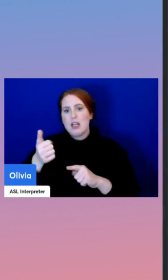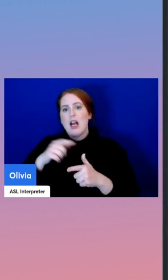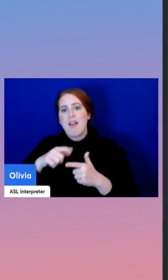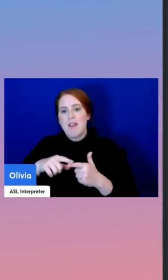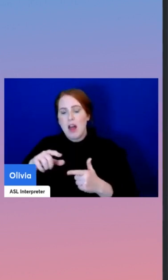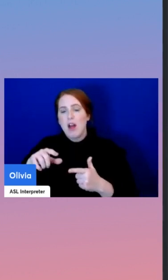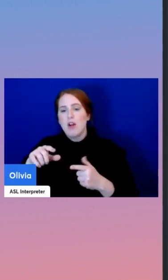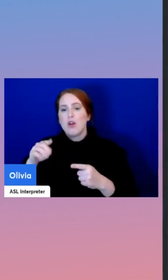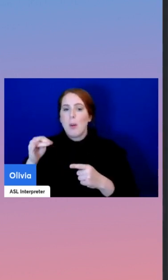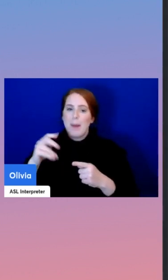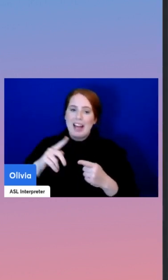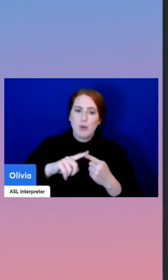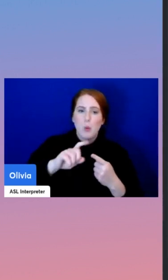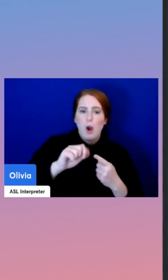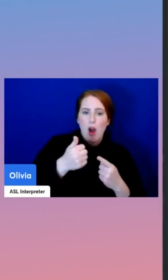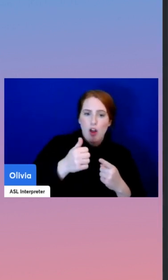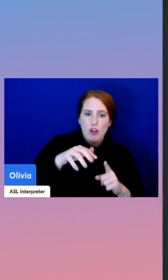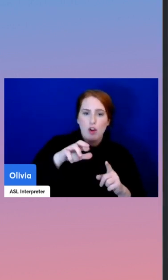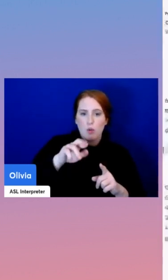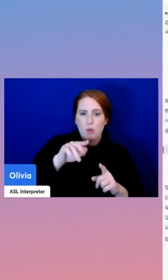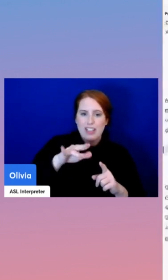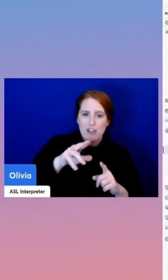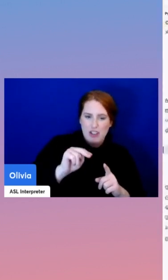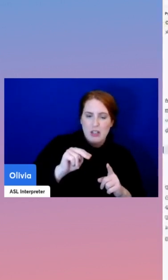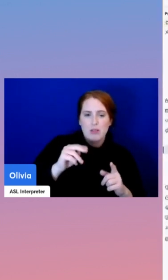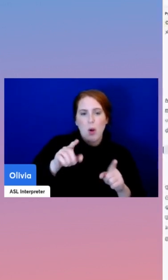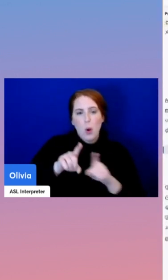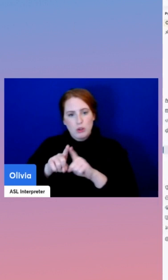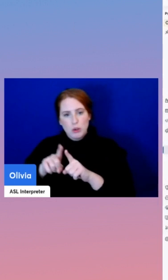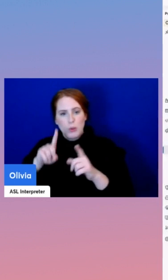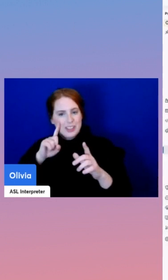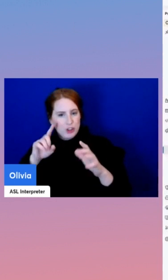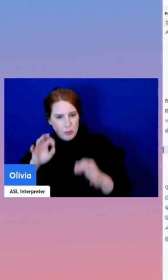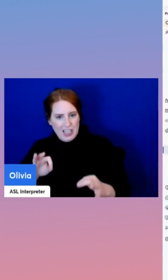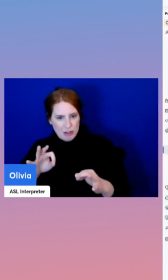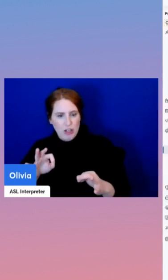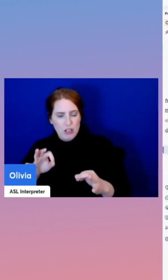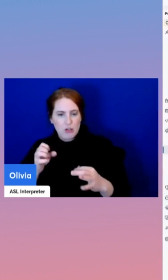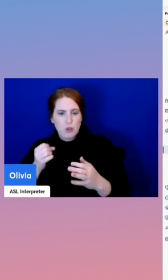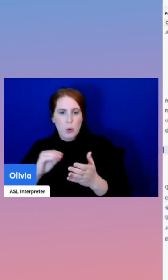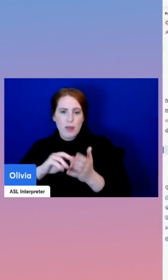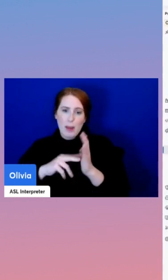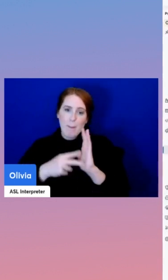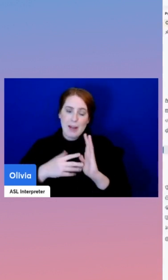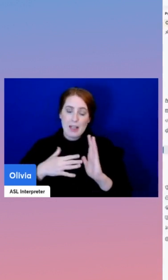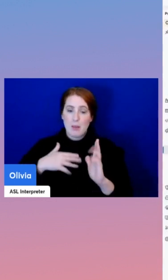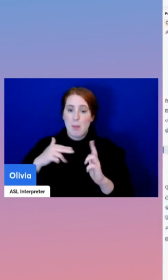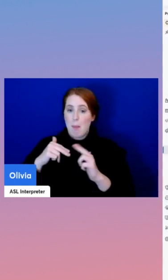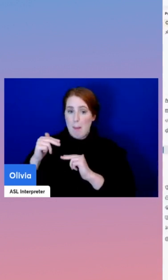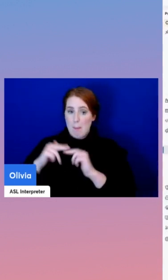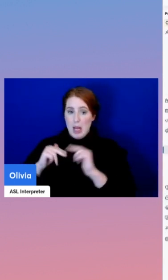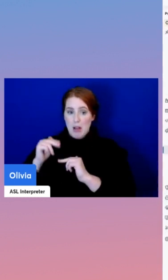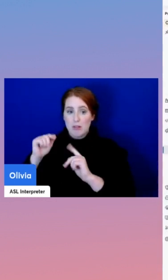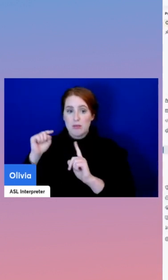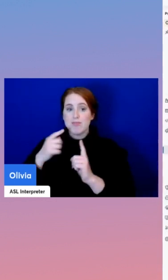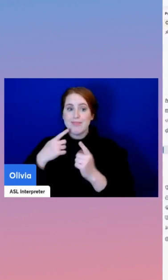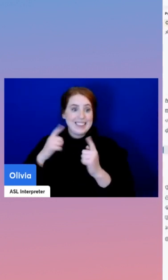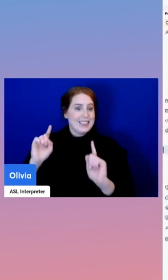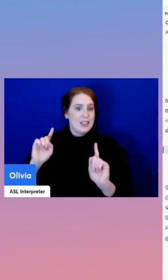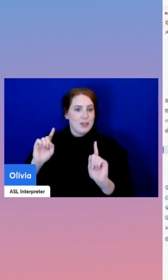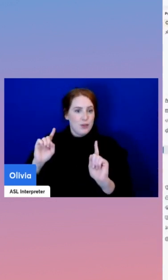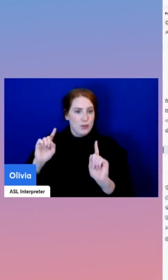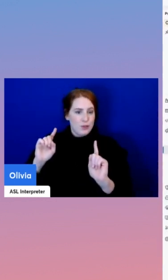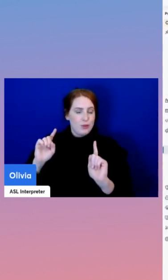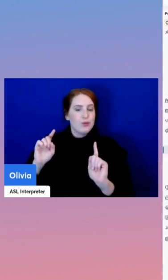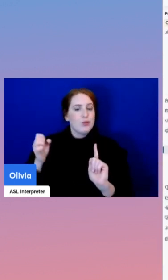and I refresh, it's also in the terminated state, which concludes the fact that my build is successful. So let's